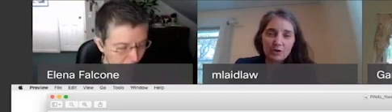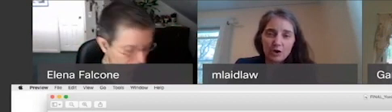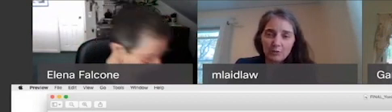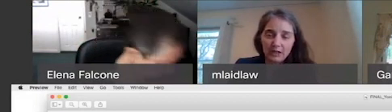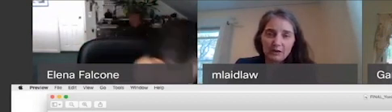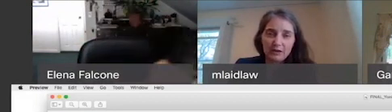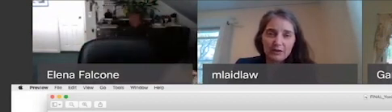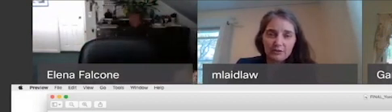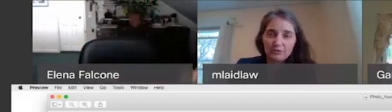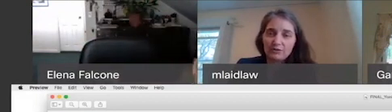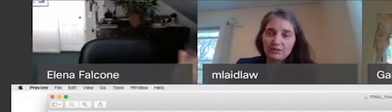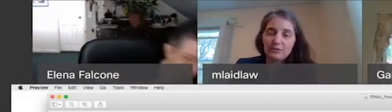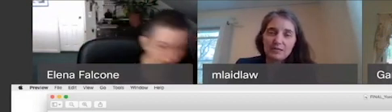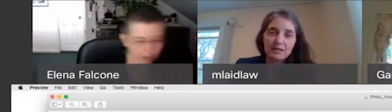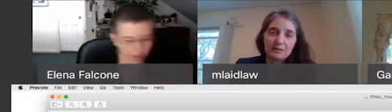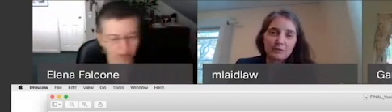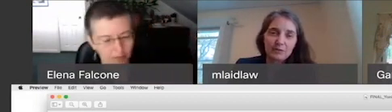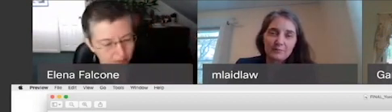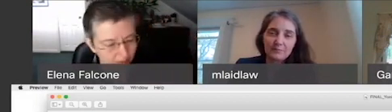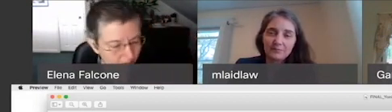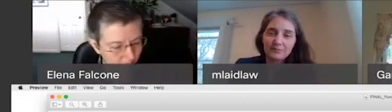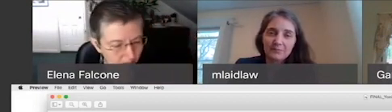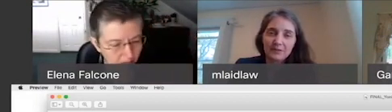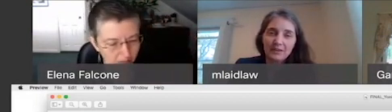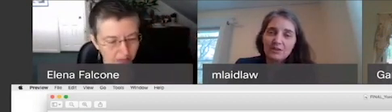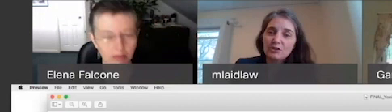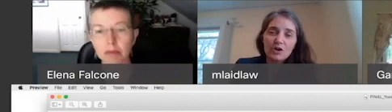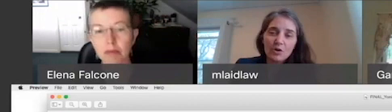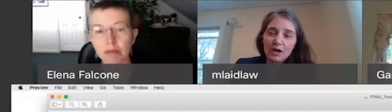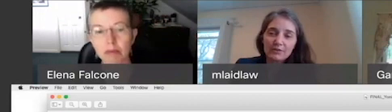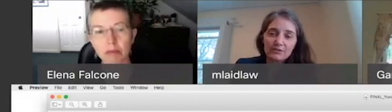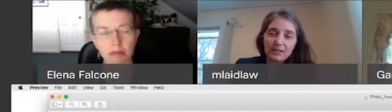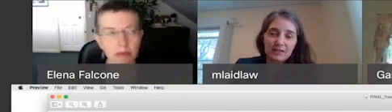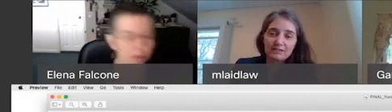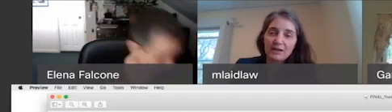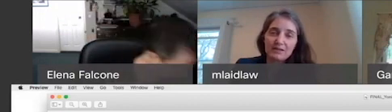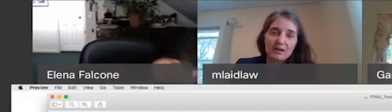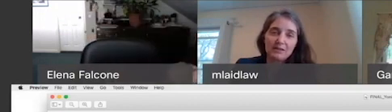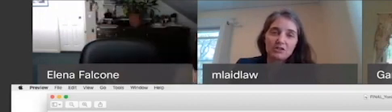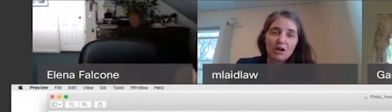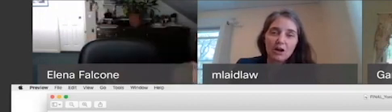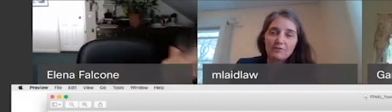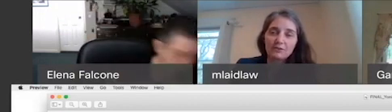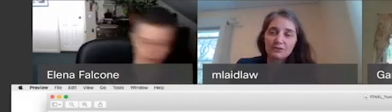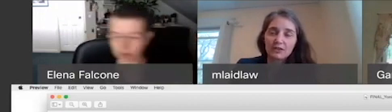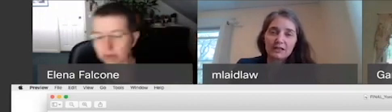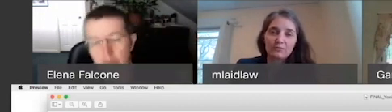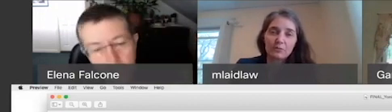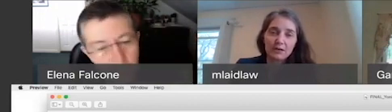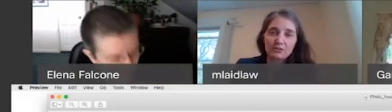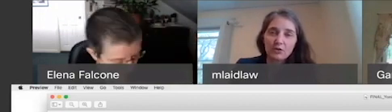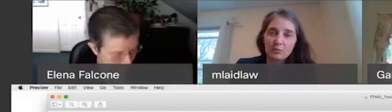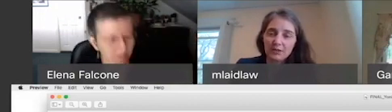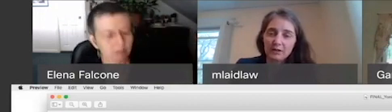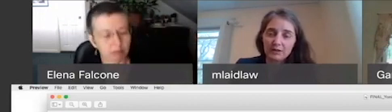of home care through our state Medicaid program. No other state, to my knowledge, offers this kind of